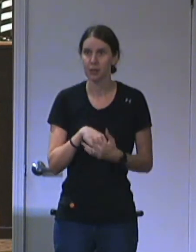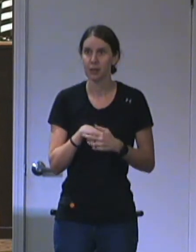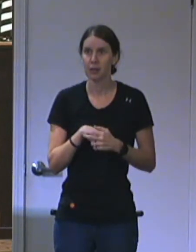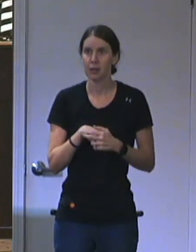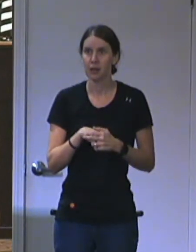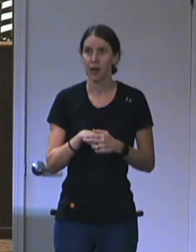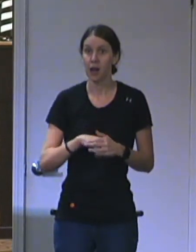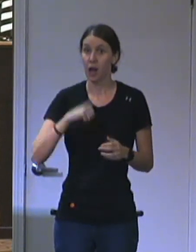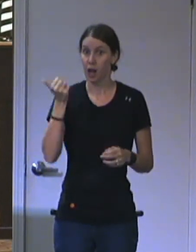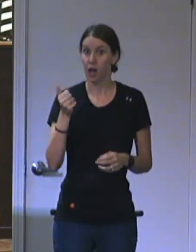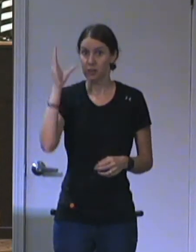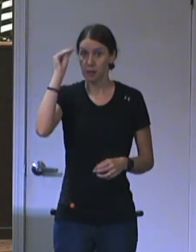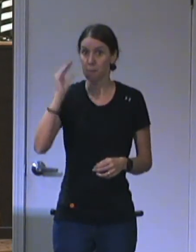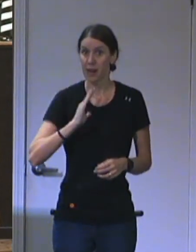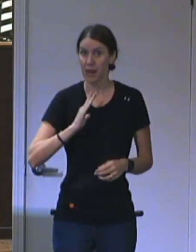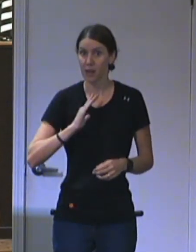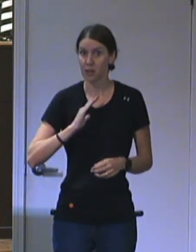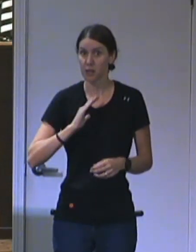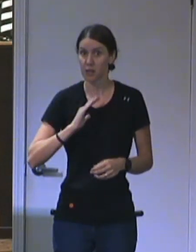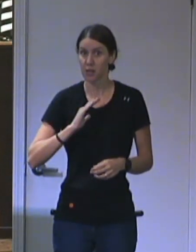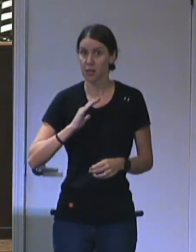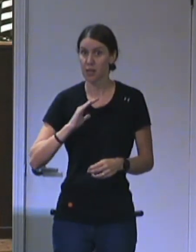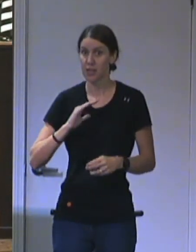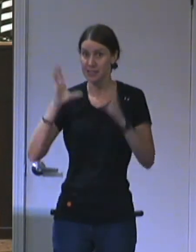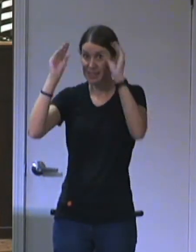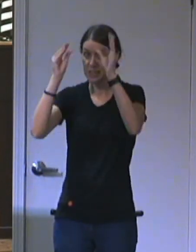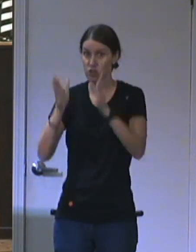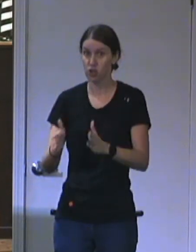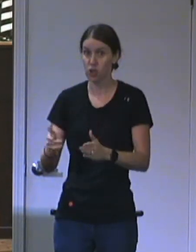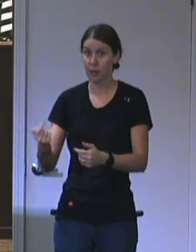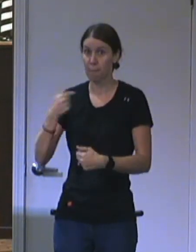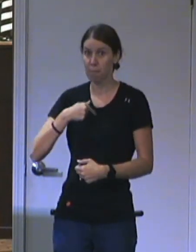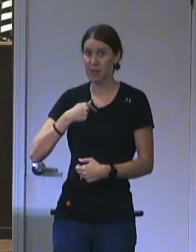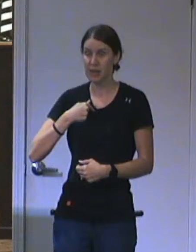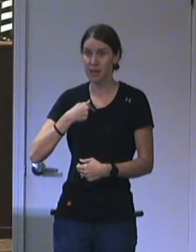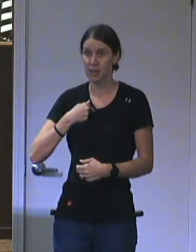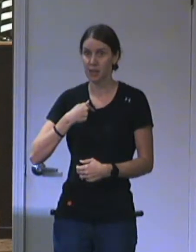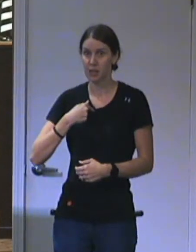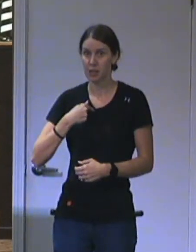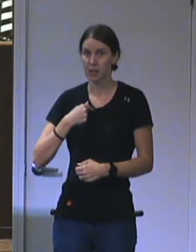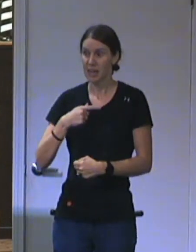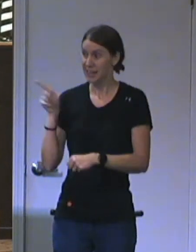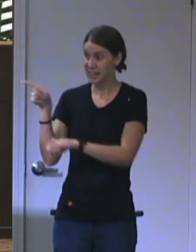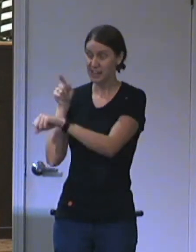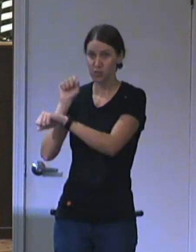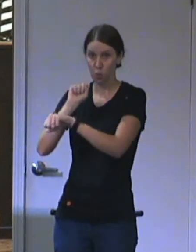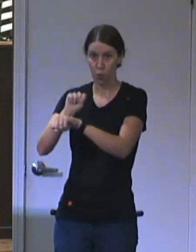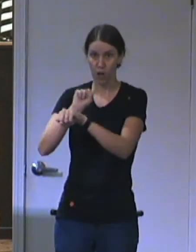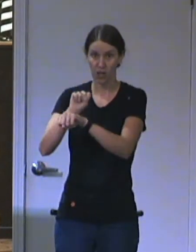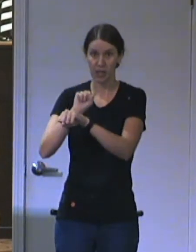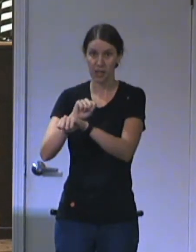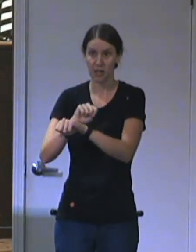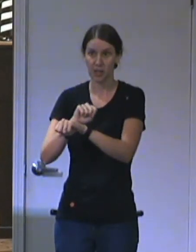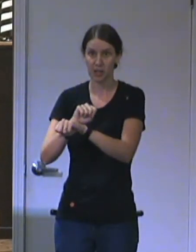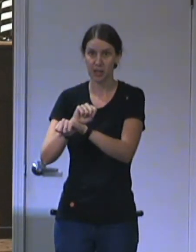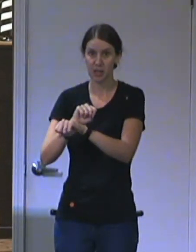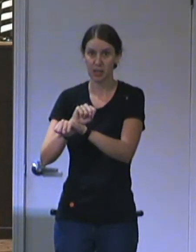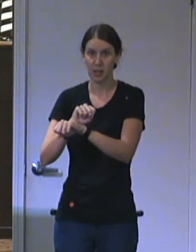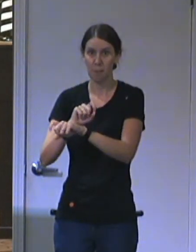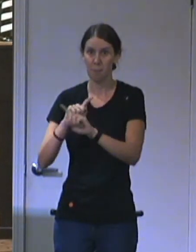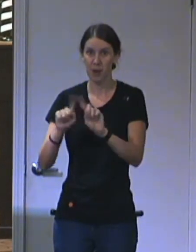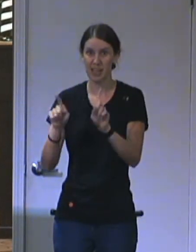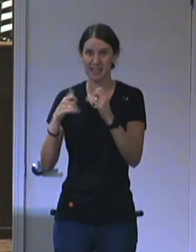Epaphroditus has been here ministering to me and ministering with me, and he has been working so hard, he actually has come down